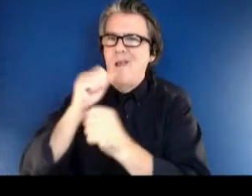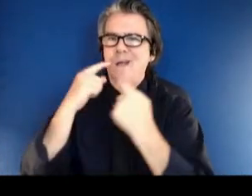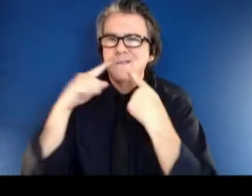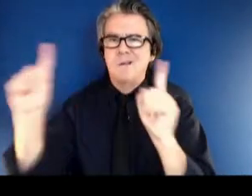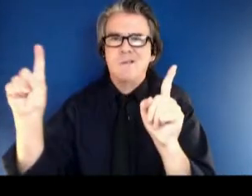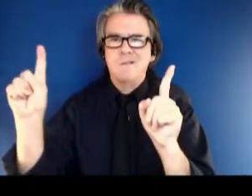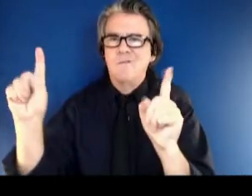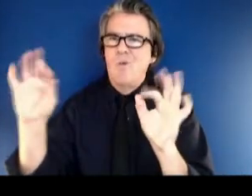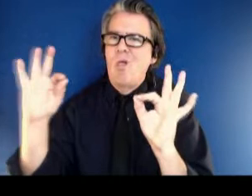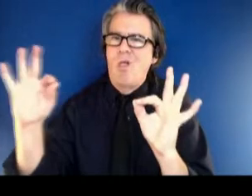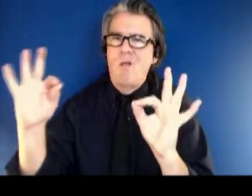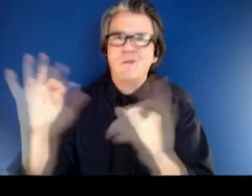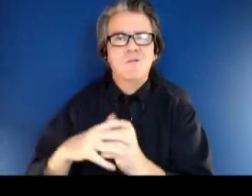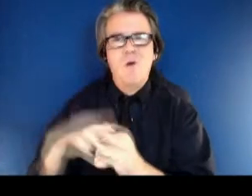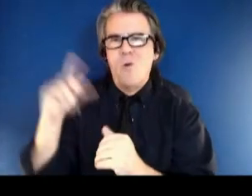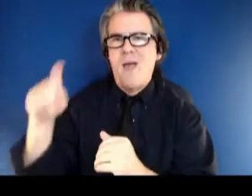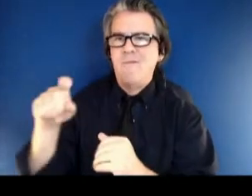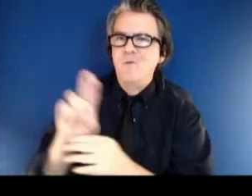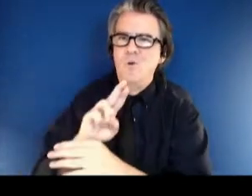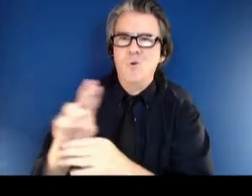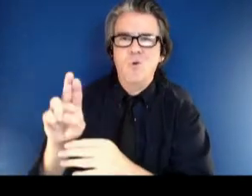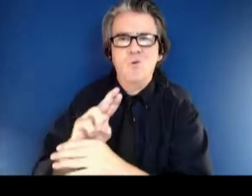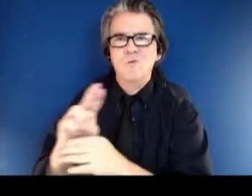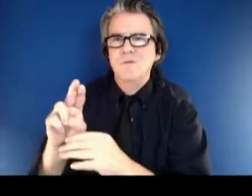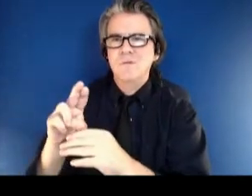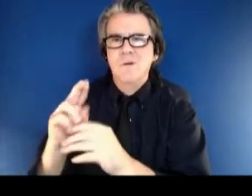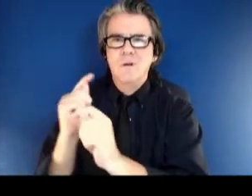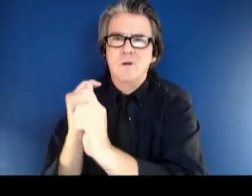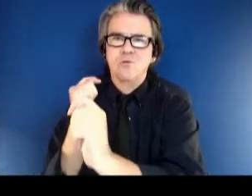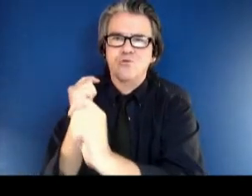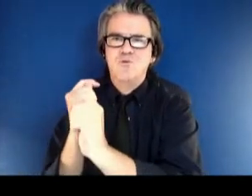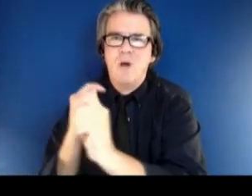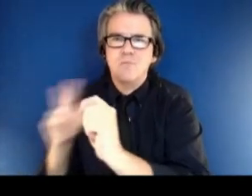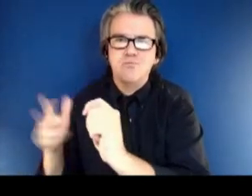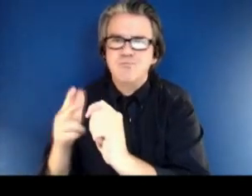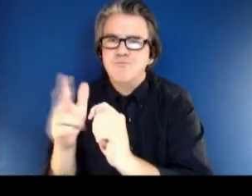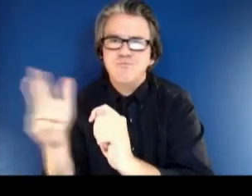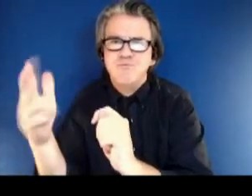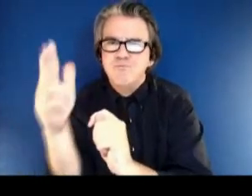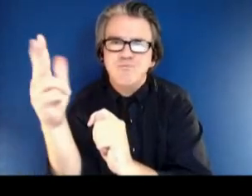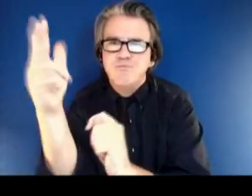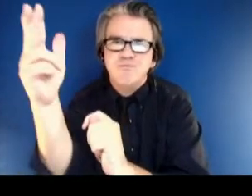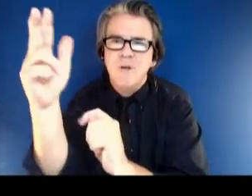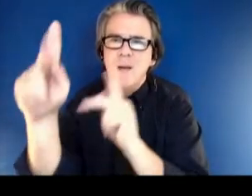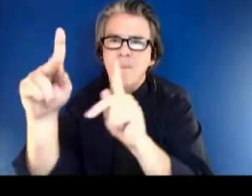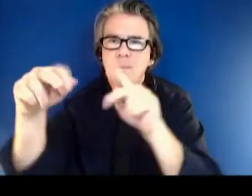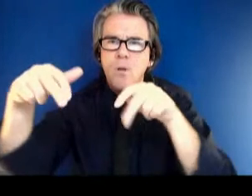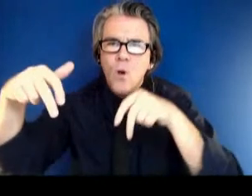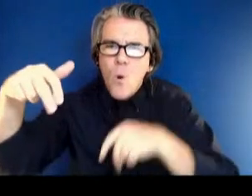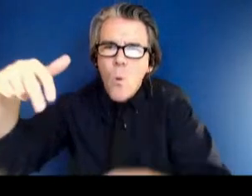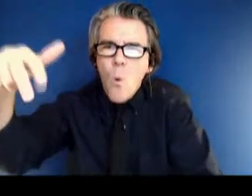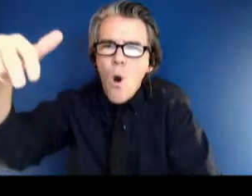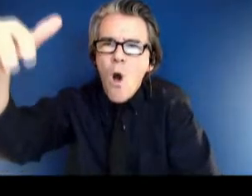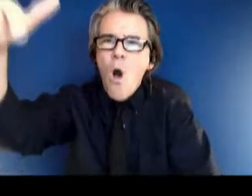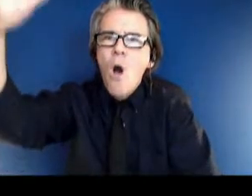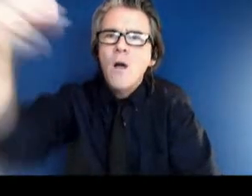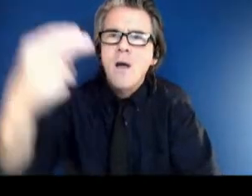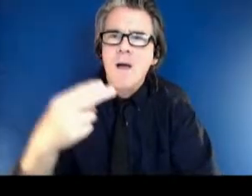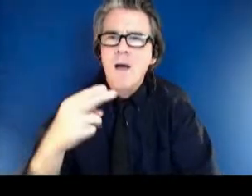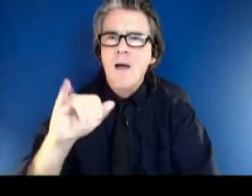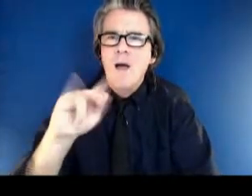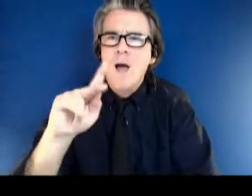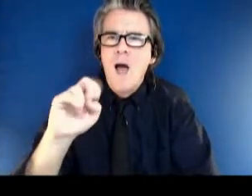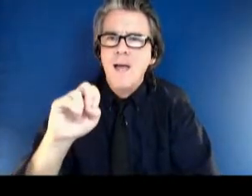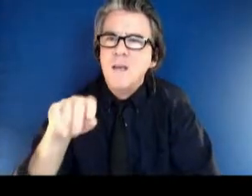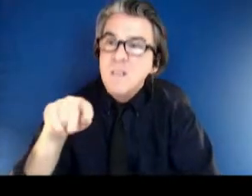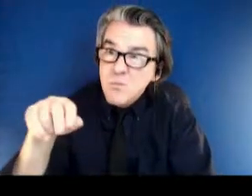we find damage or hazards that have made contact with our facilities while they were in the